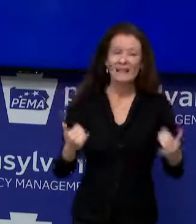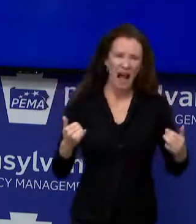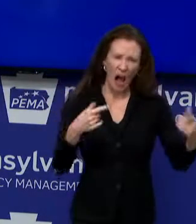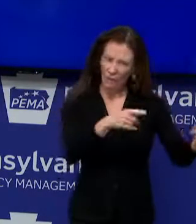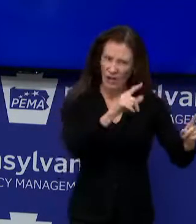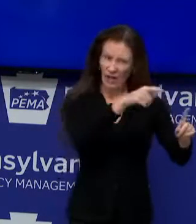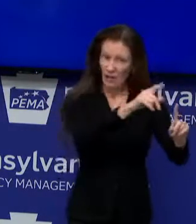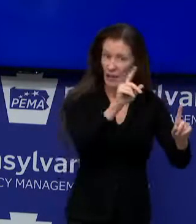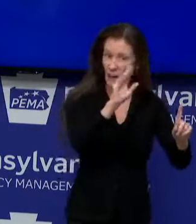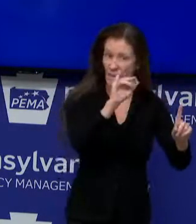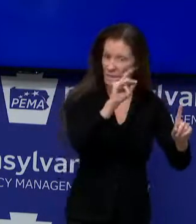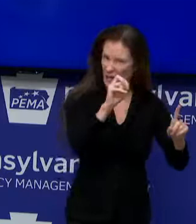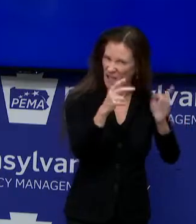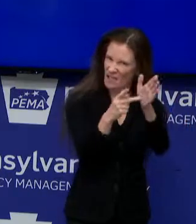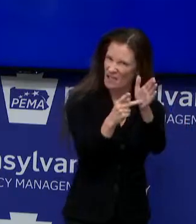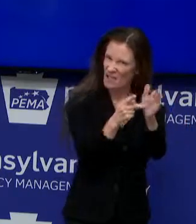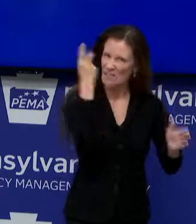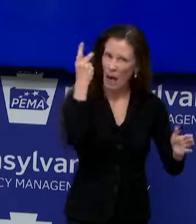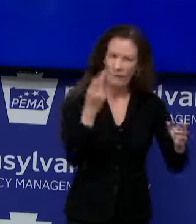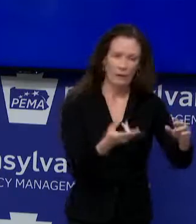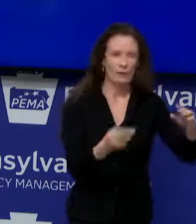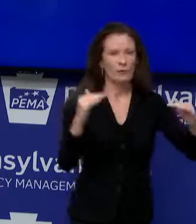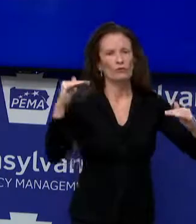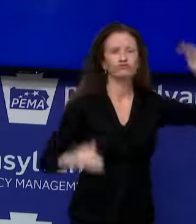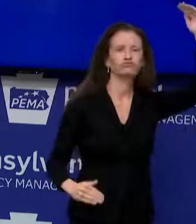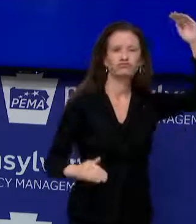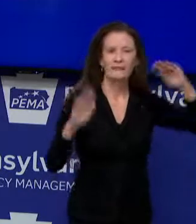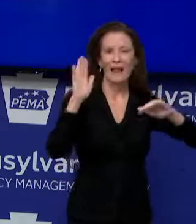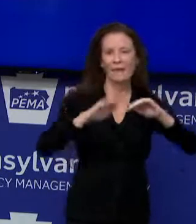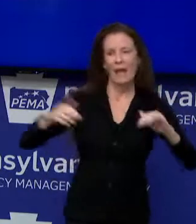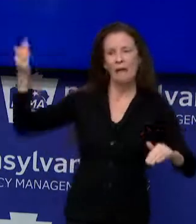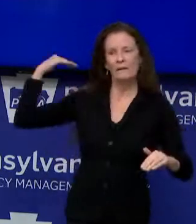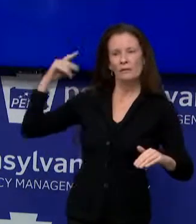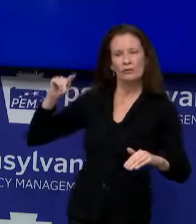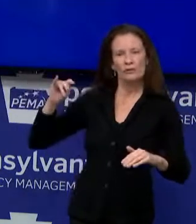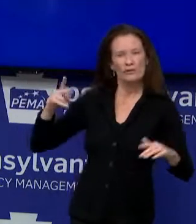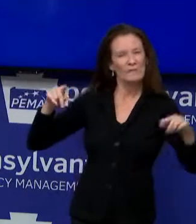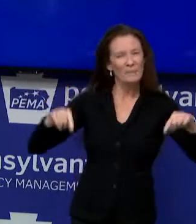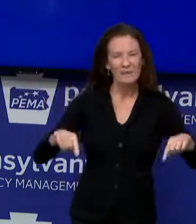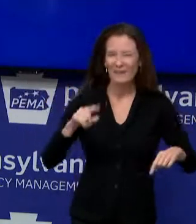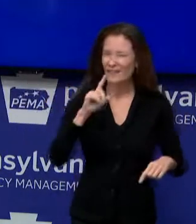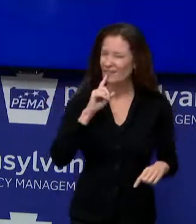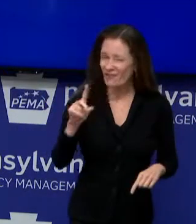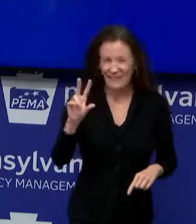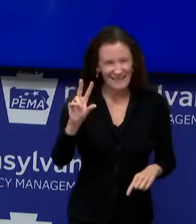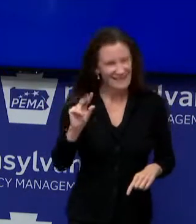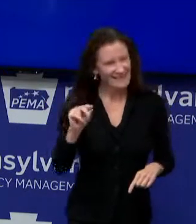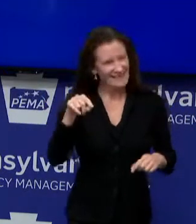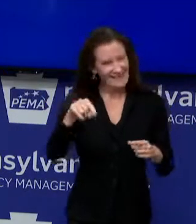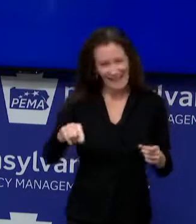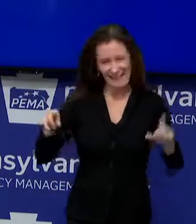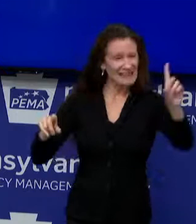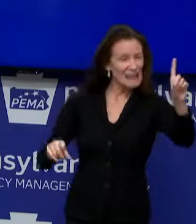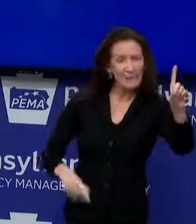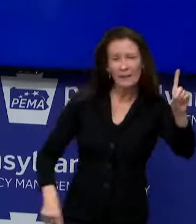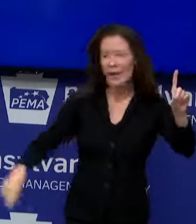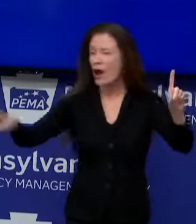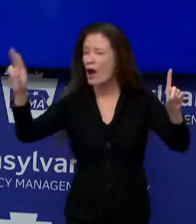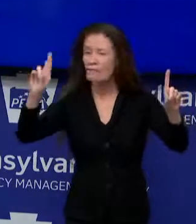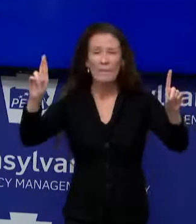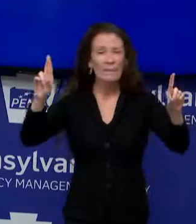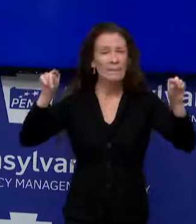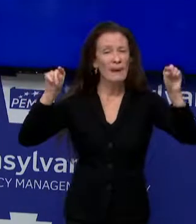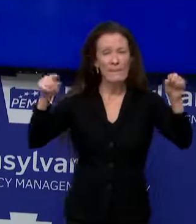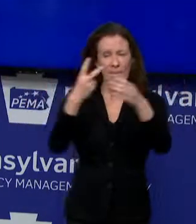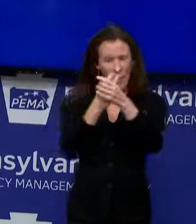many Republican appointees, have extensively reviewed allegations of fraud in the general election and repeatedly dismissed them